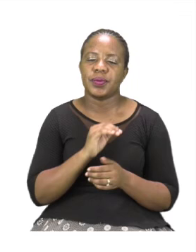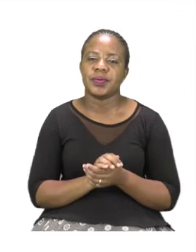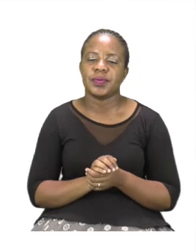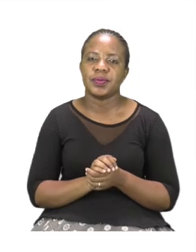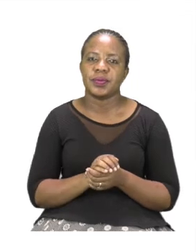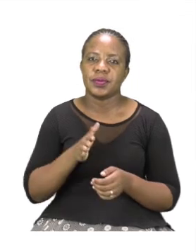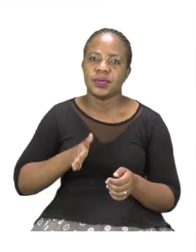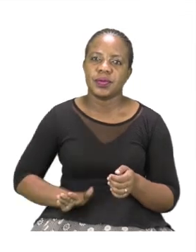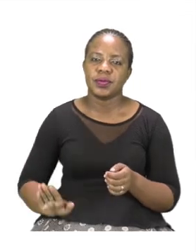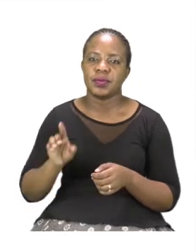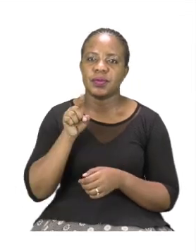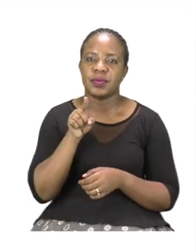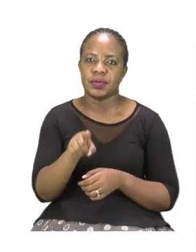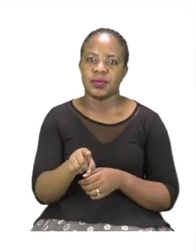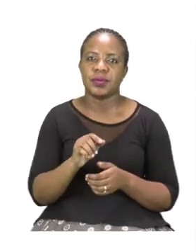she,